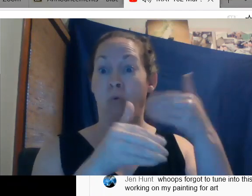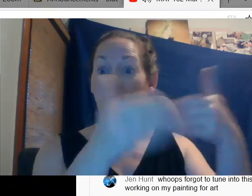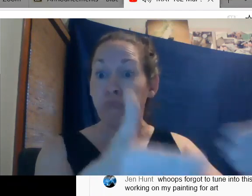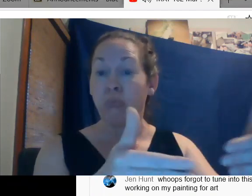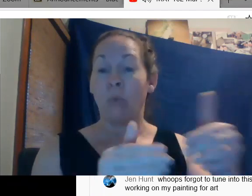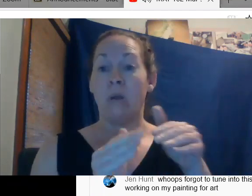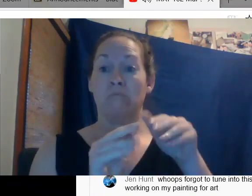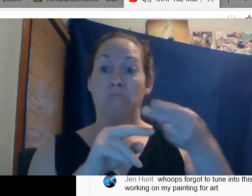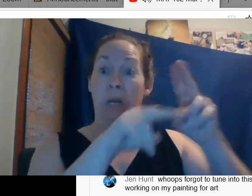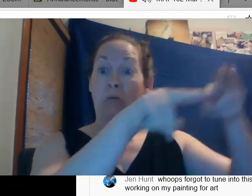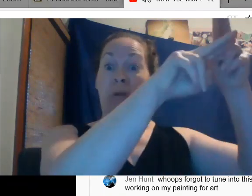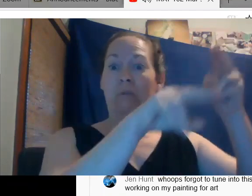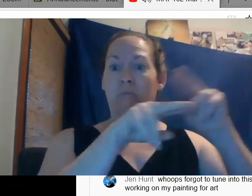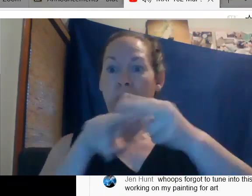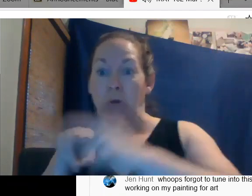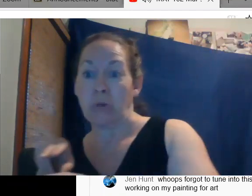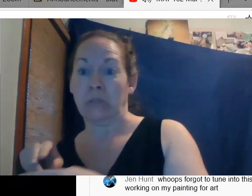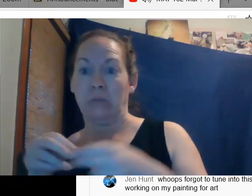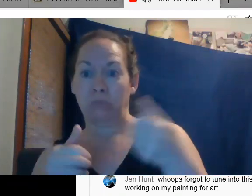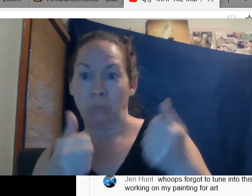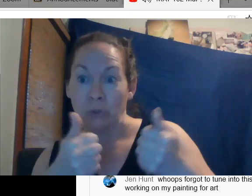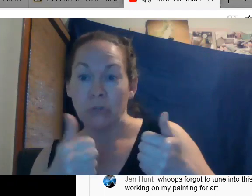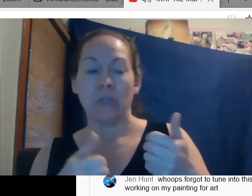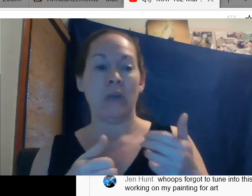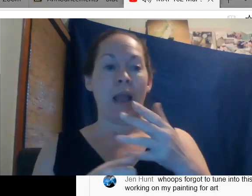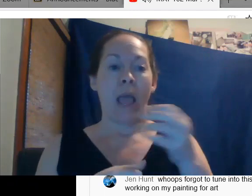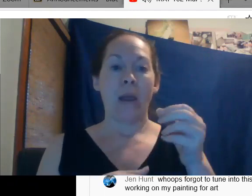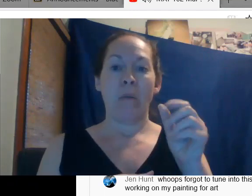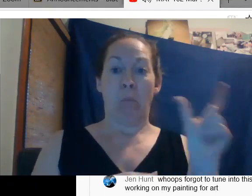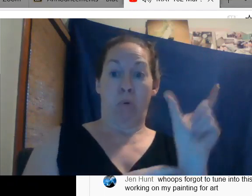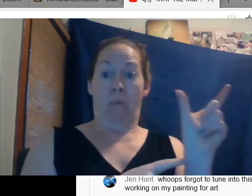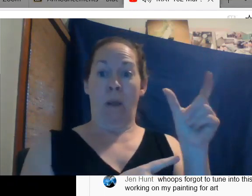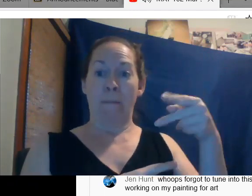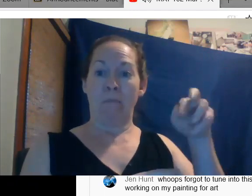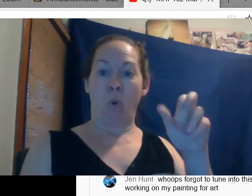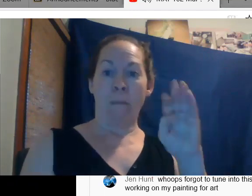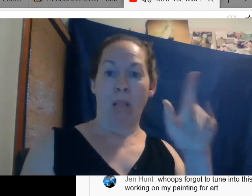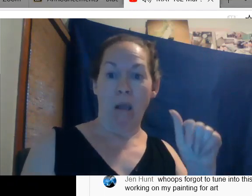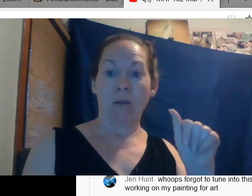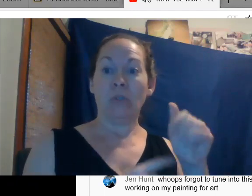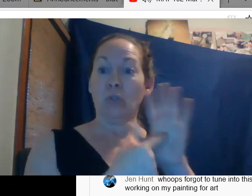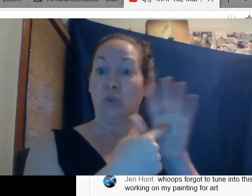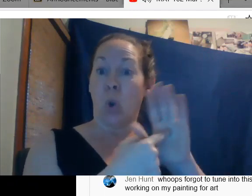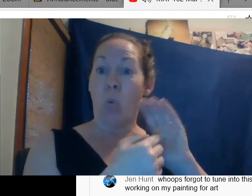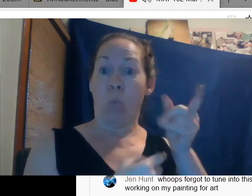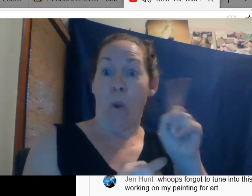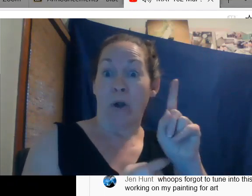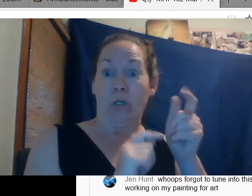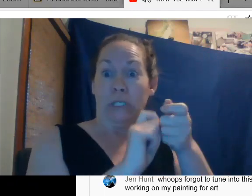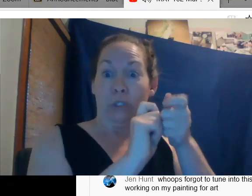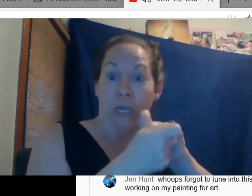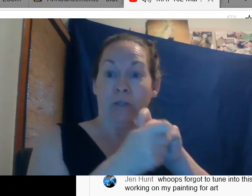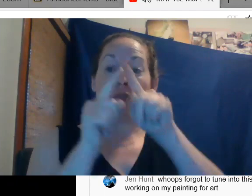were they increasing or decreasing, and then we use parabolas to see that point of change that they might